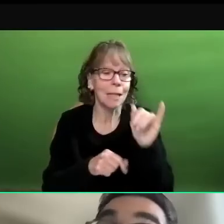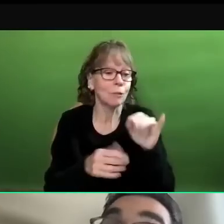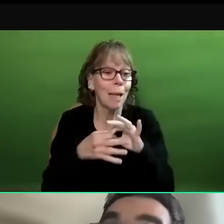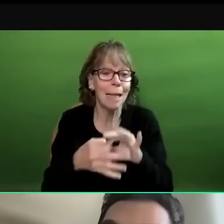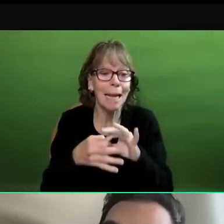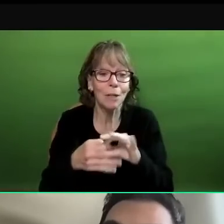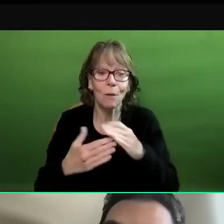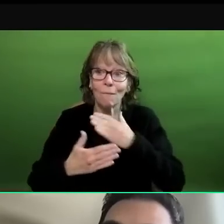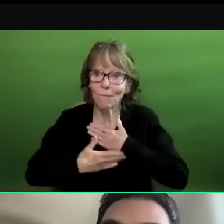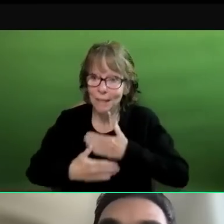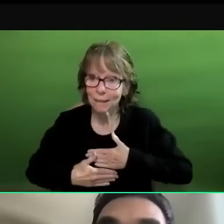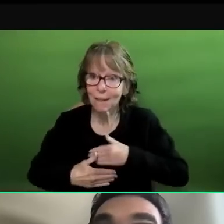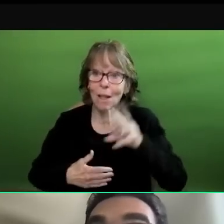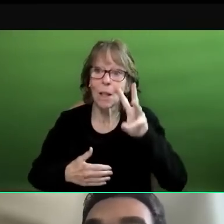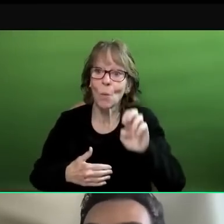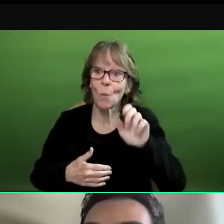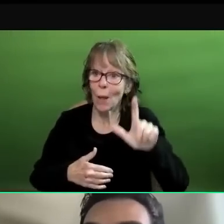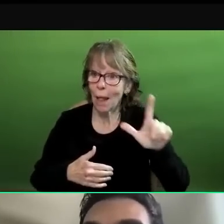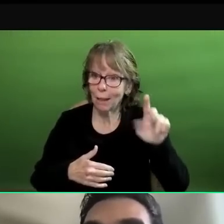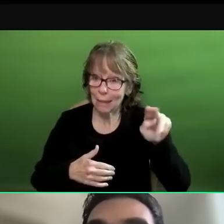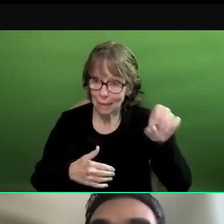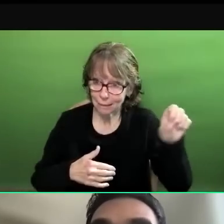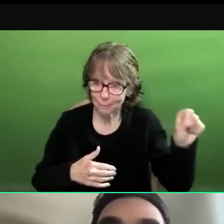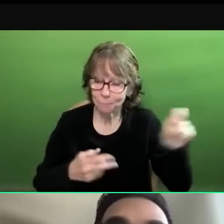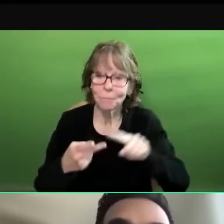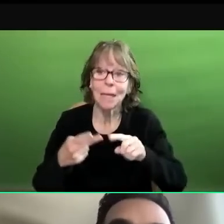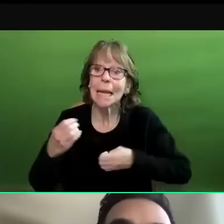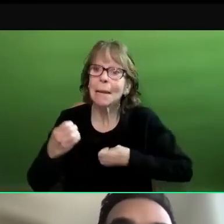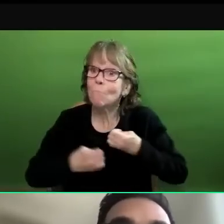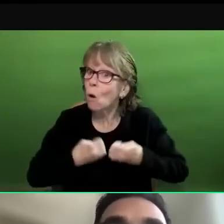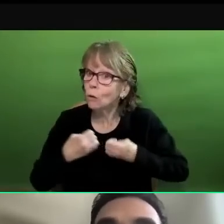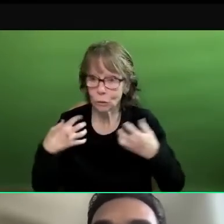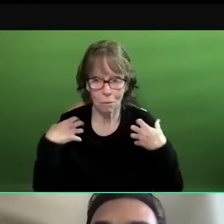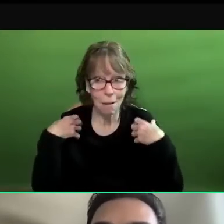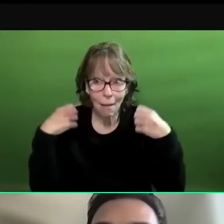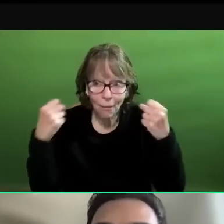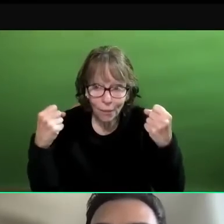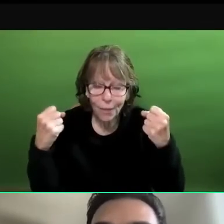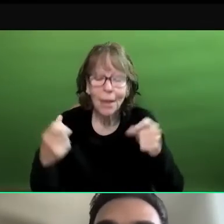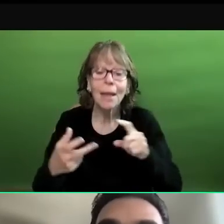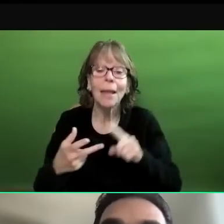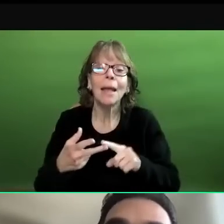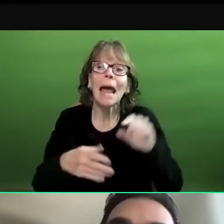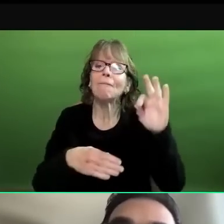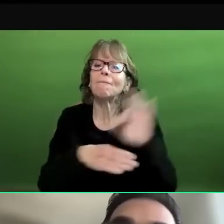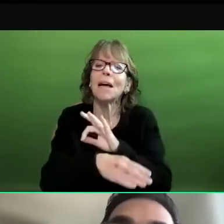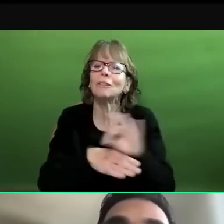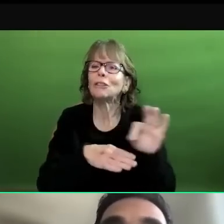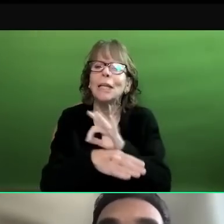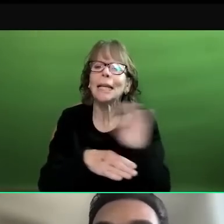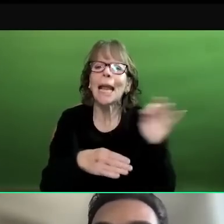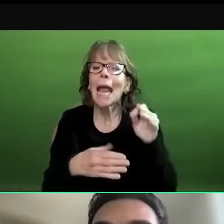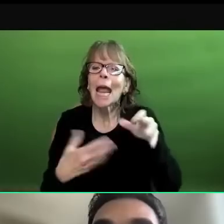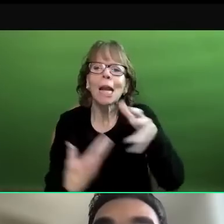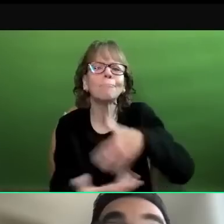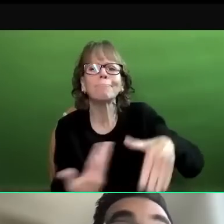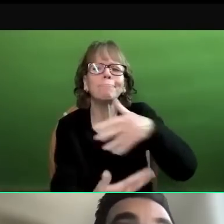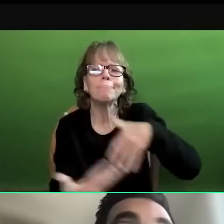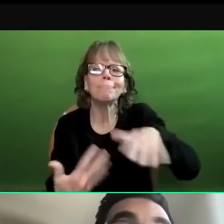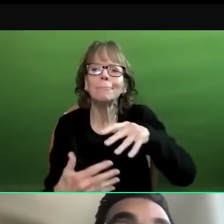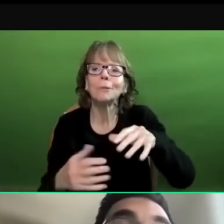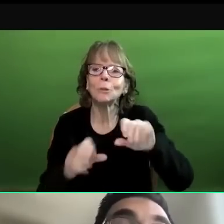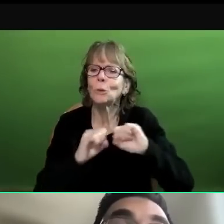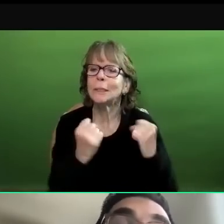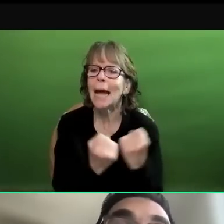of physical wellness, emotional health, as well as functionality and social engagement, which are more of those upstream